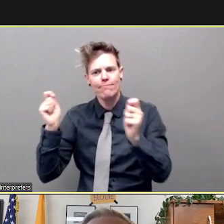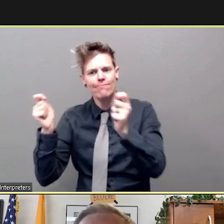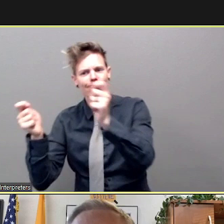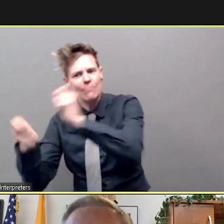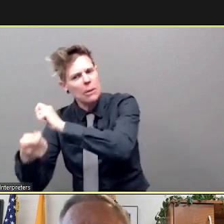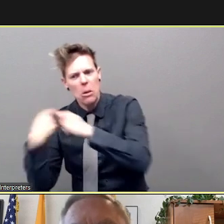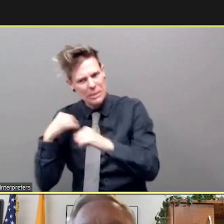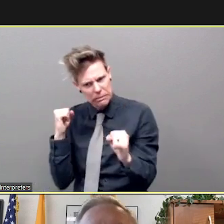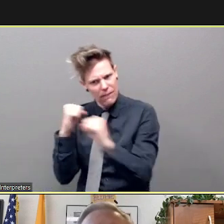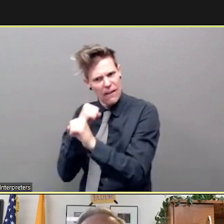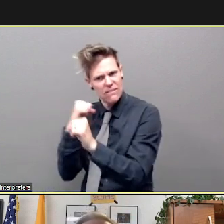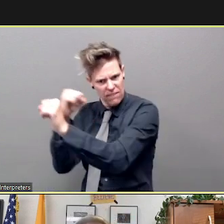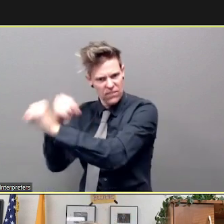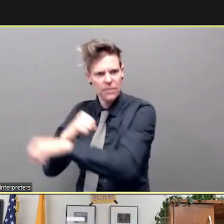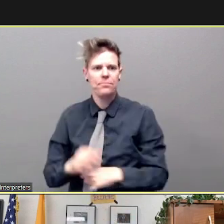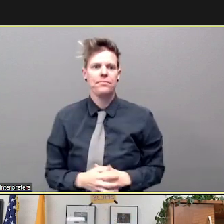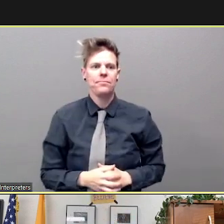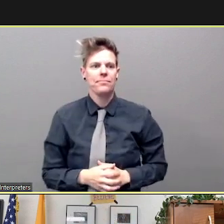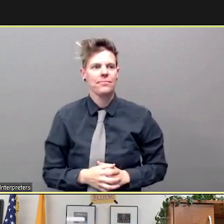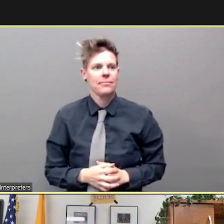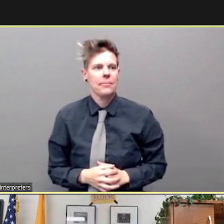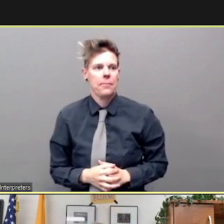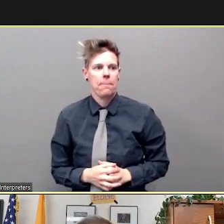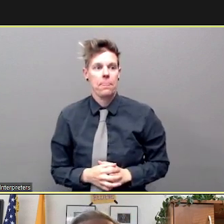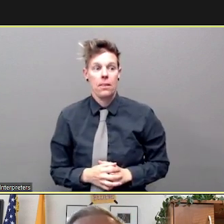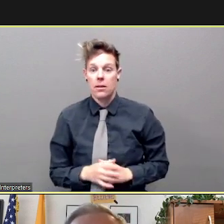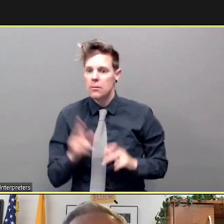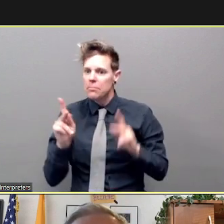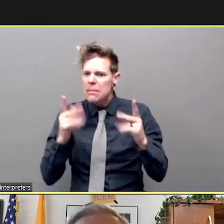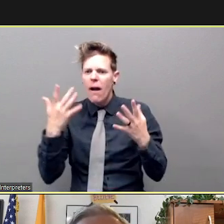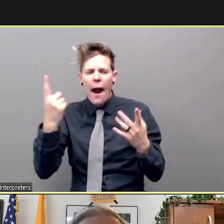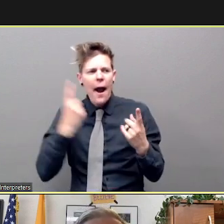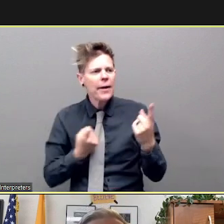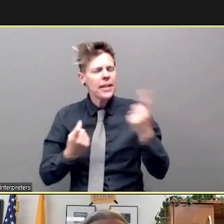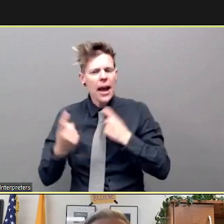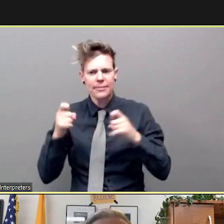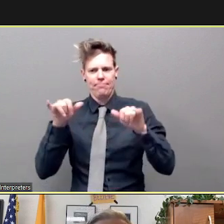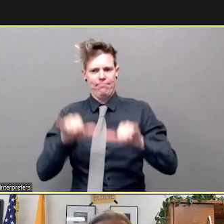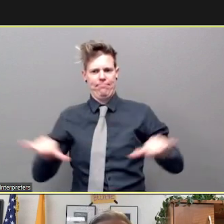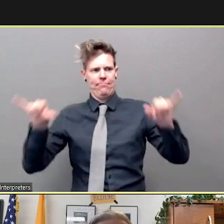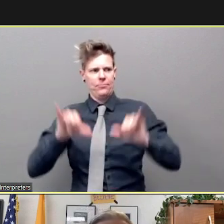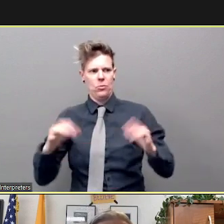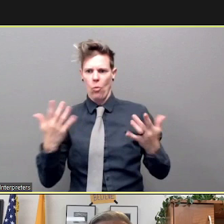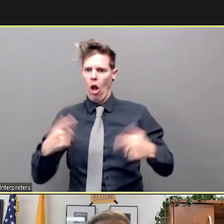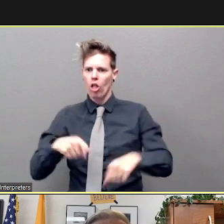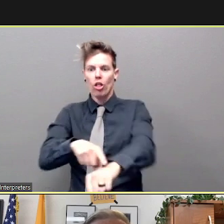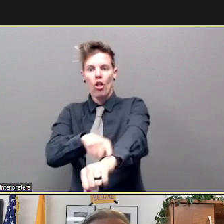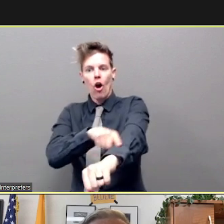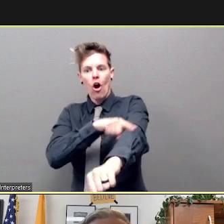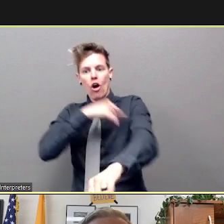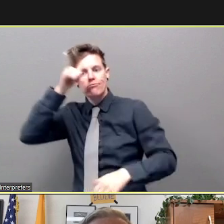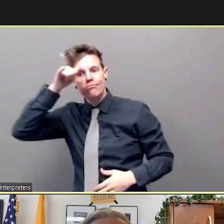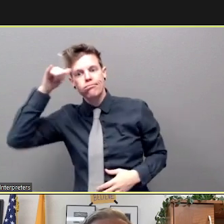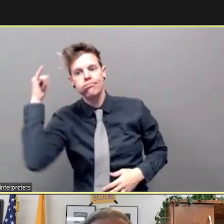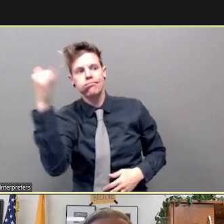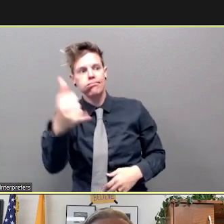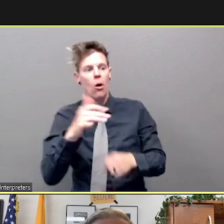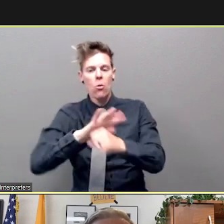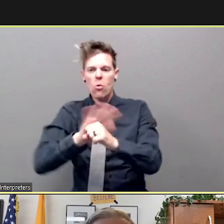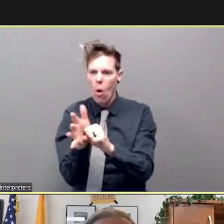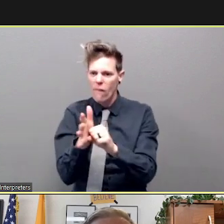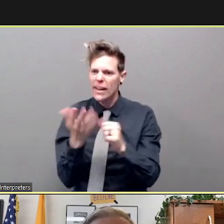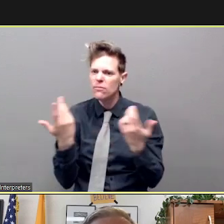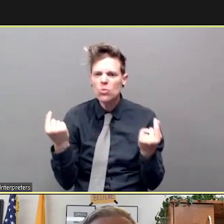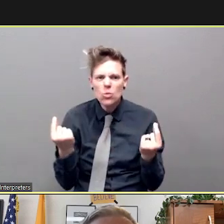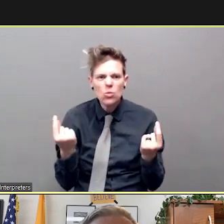of questions about long COVID. I'm involved in a lot of conversations. We're starting, and it looks like we didn't